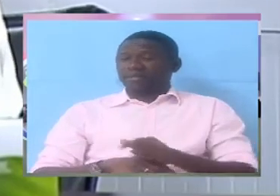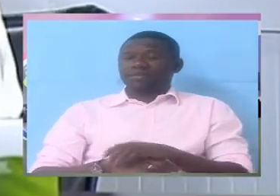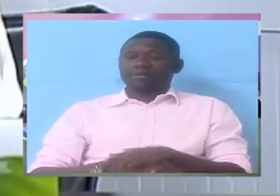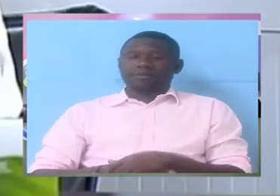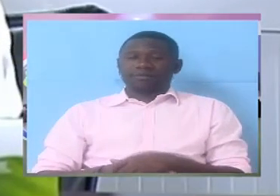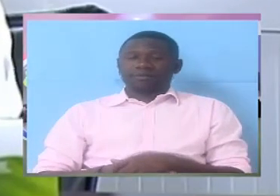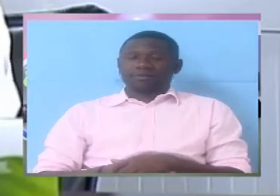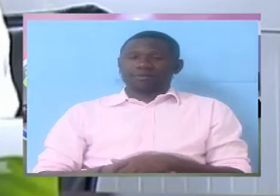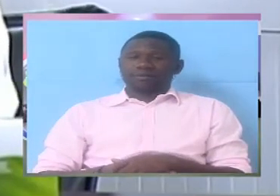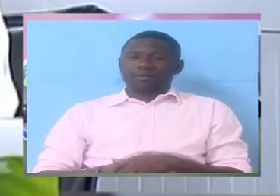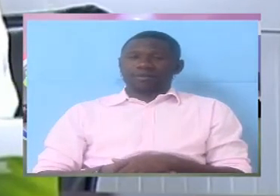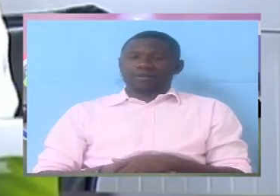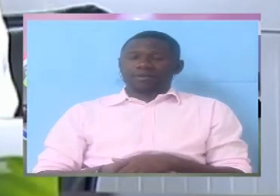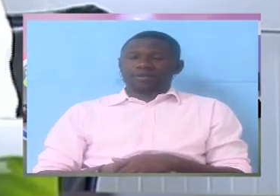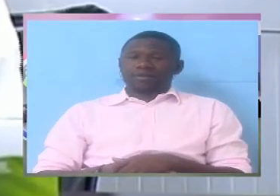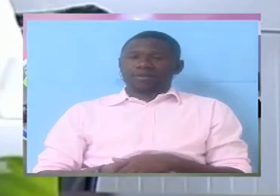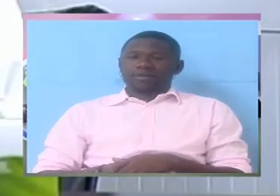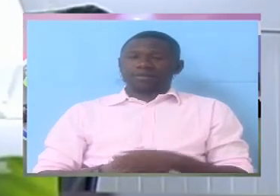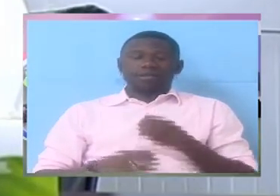were upstairs there.